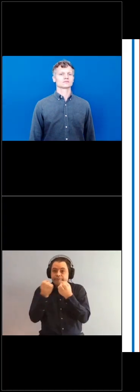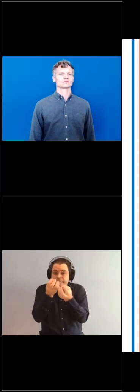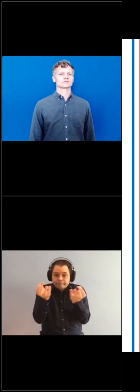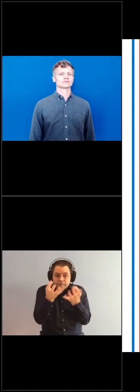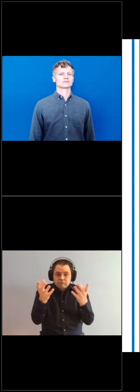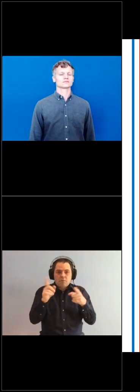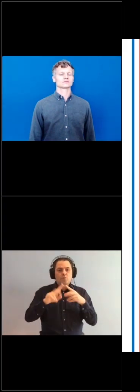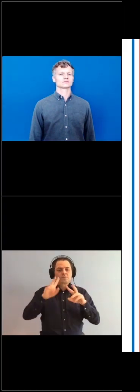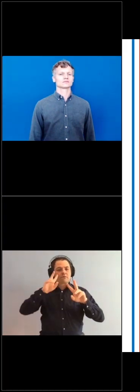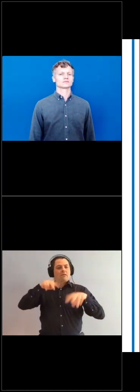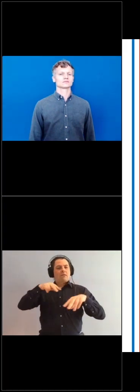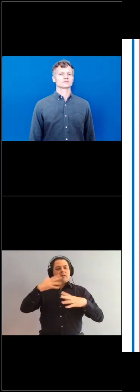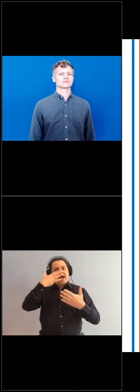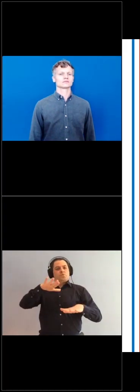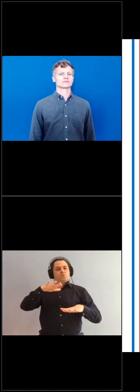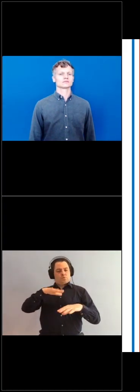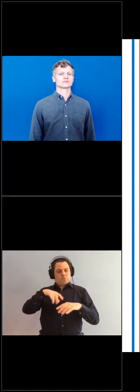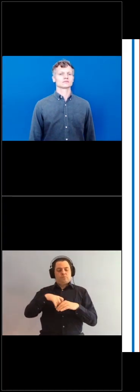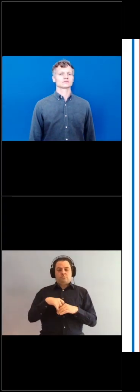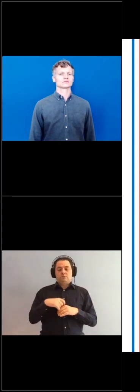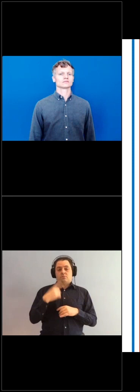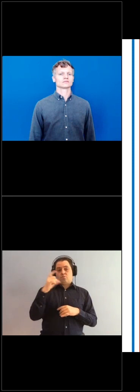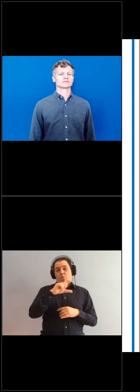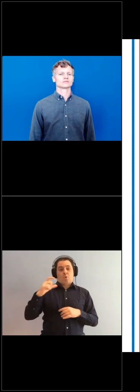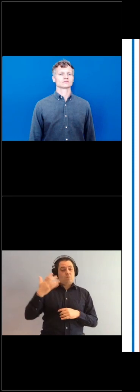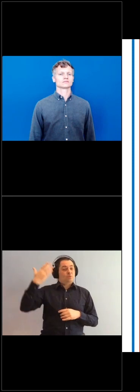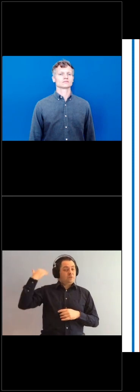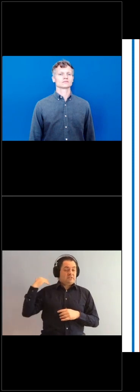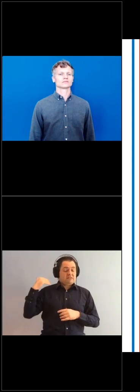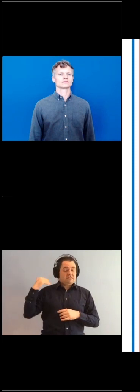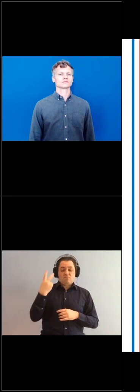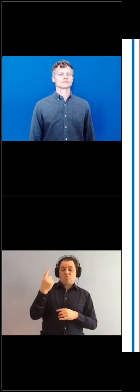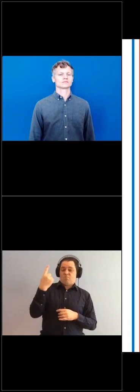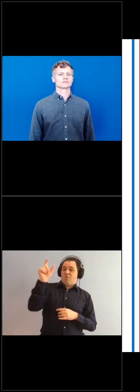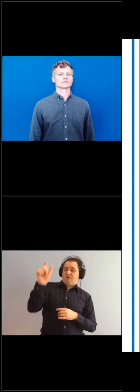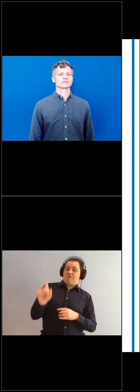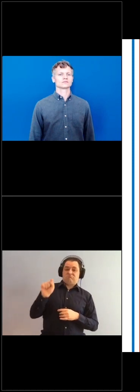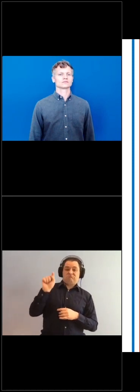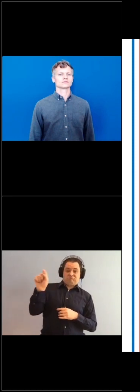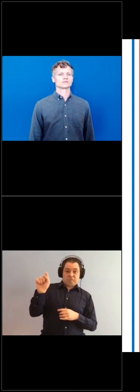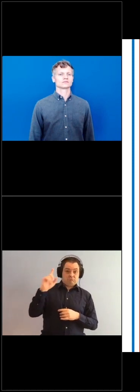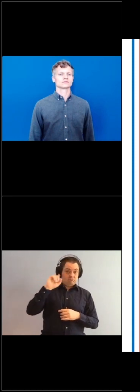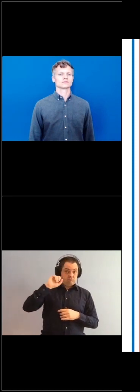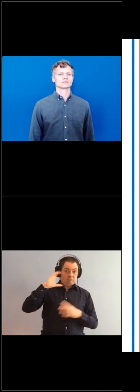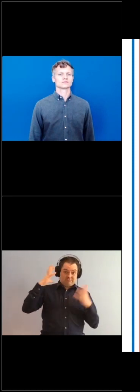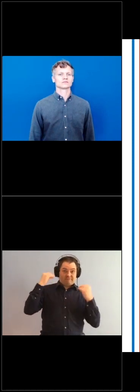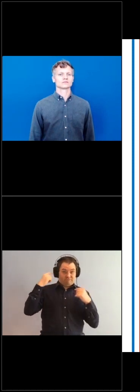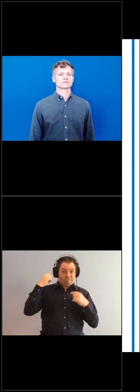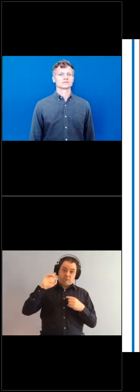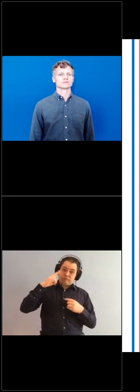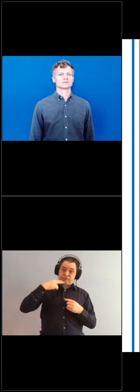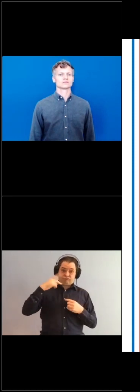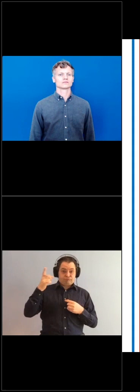Last week, we had a case. There was a person who was deaf and had COVID